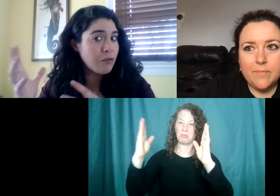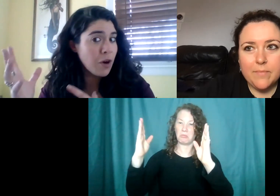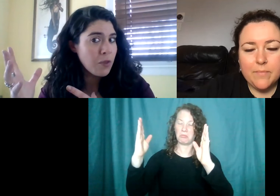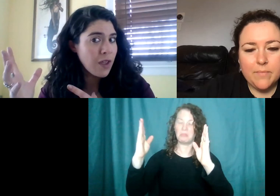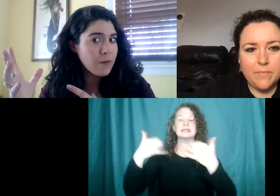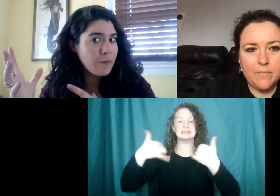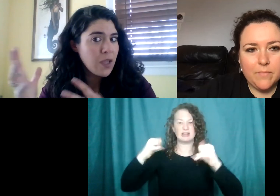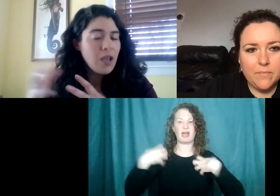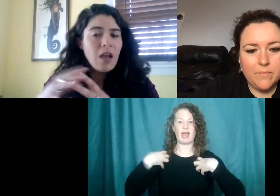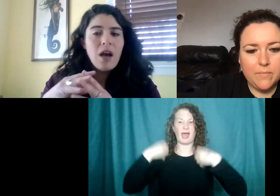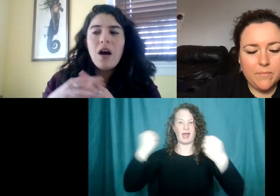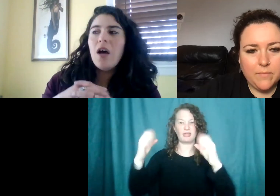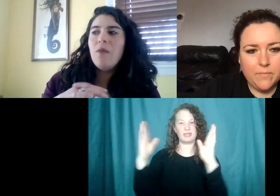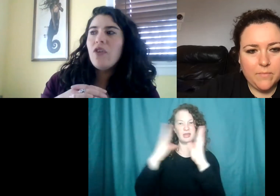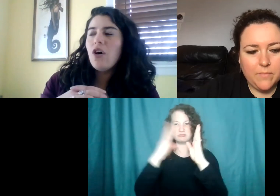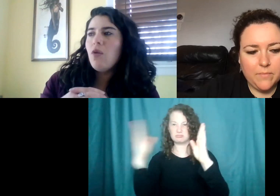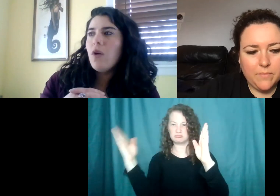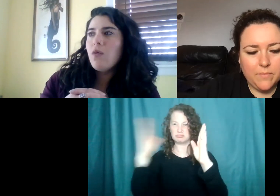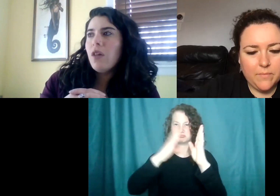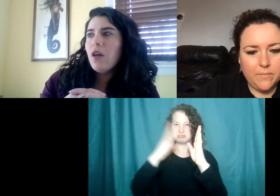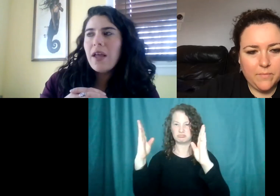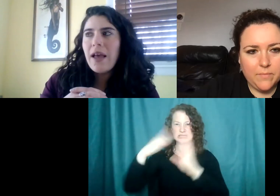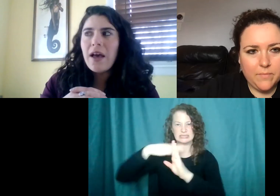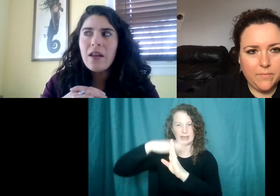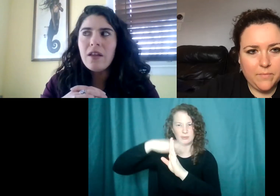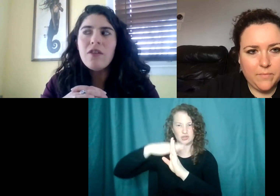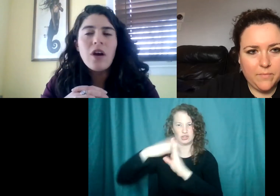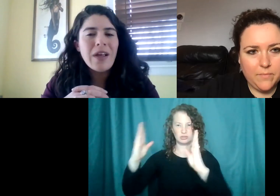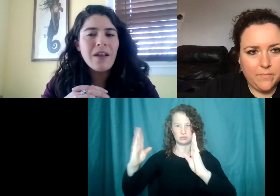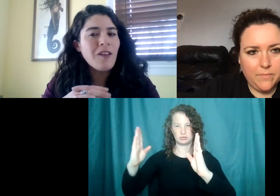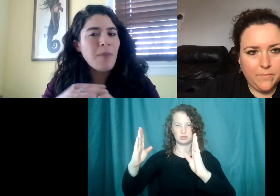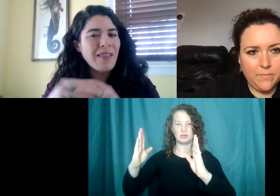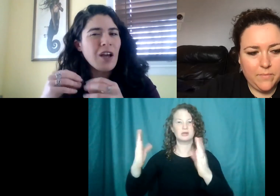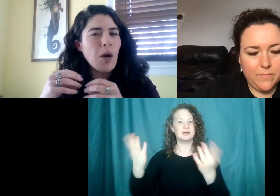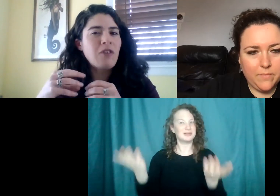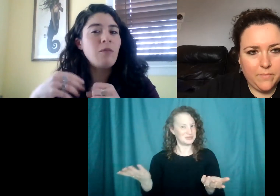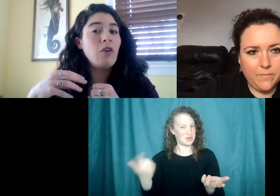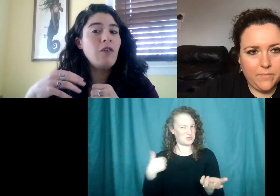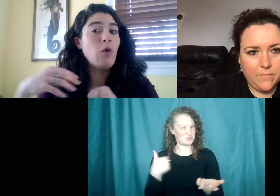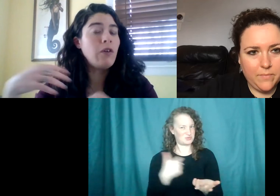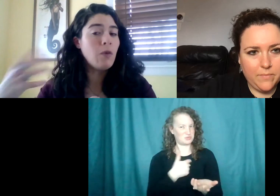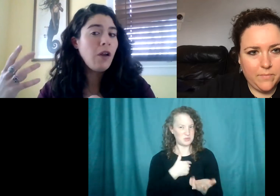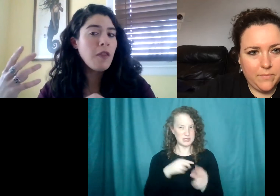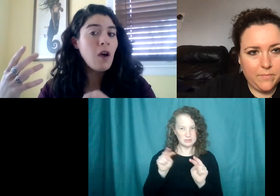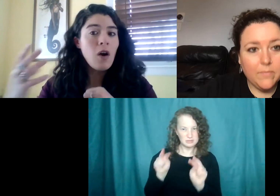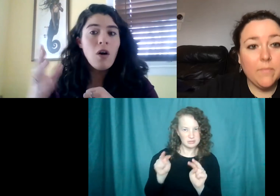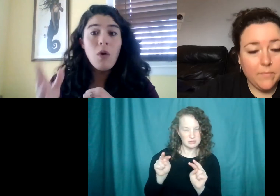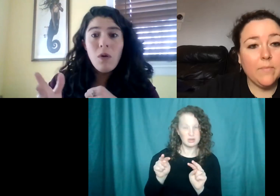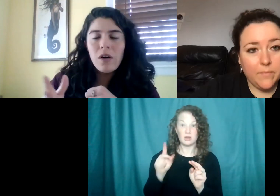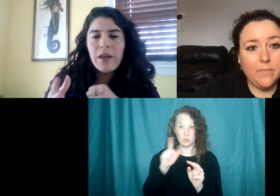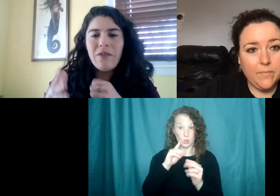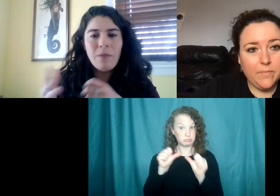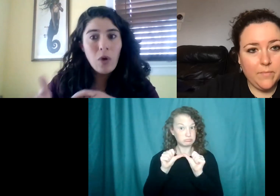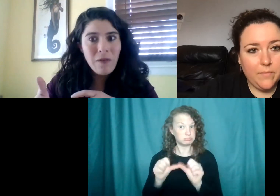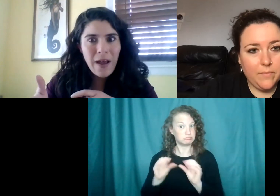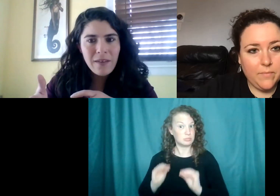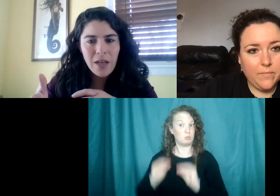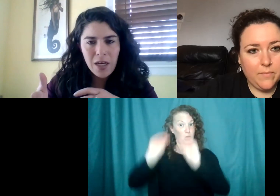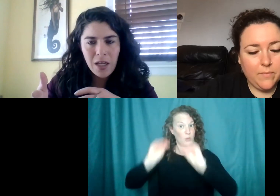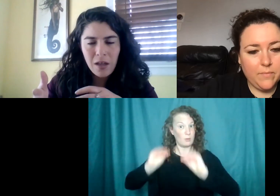to grow there. So what we're looking at is, are we going to expect the kelps to move more north? Or even